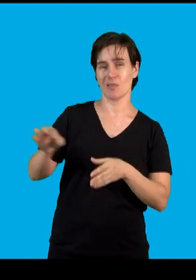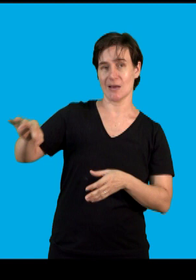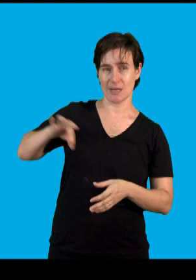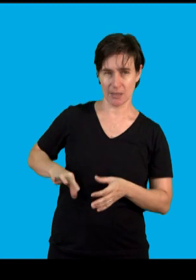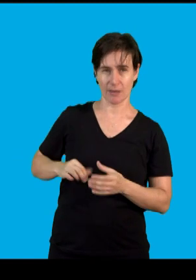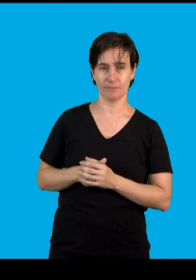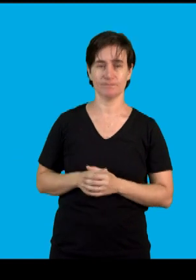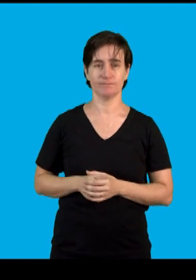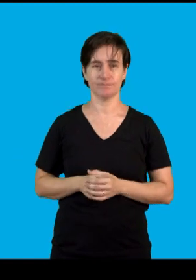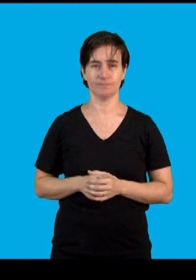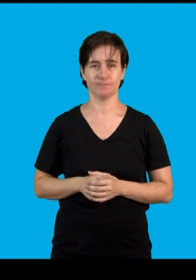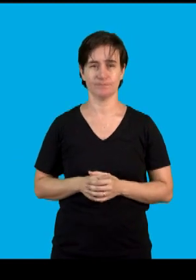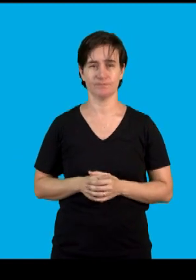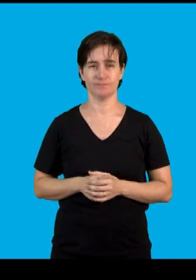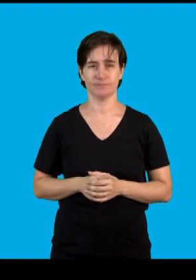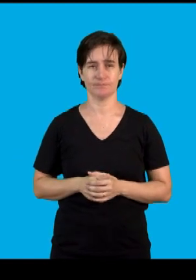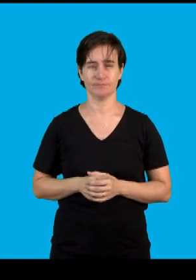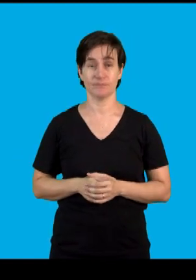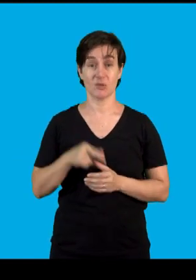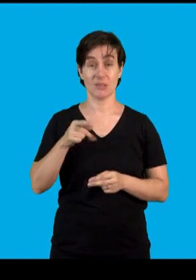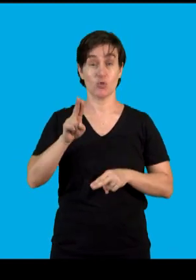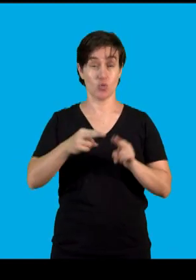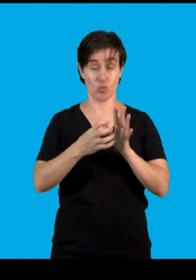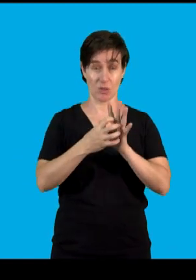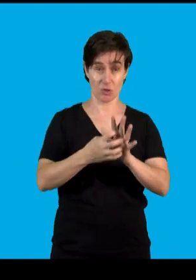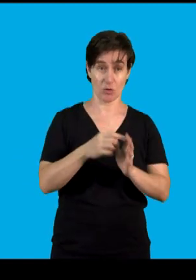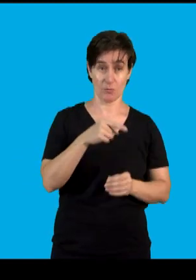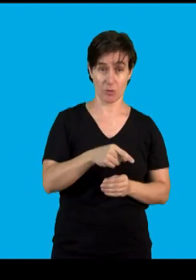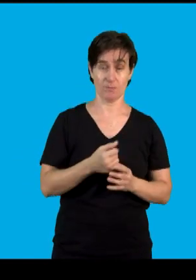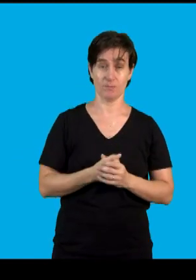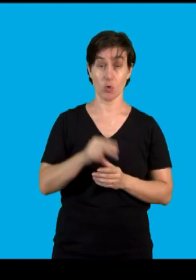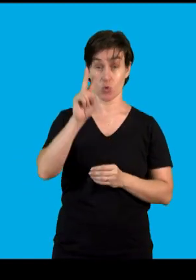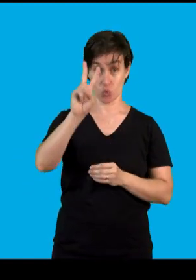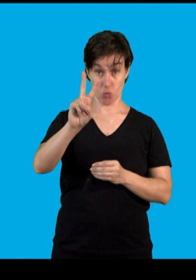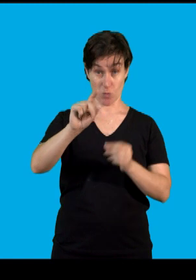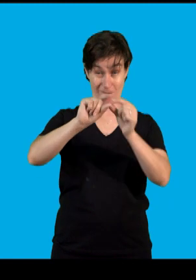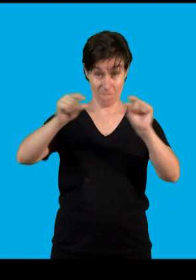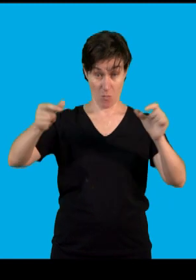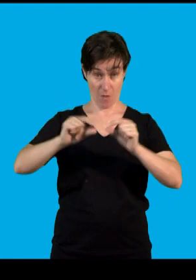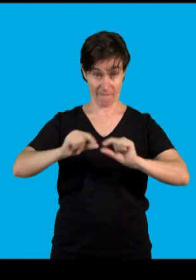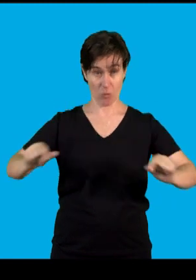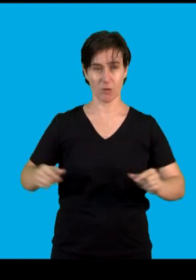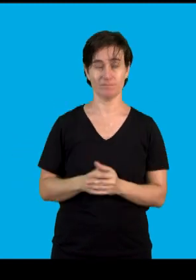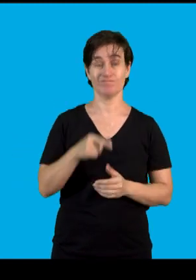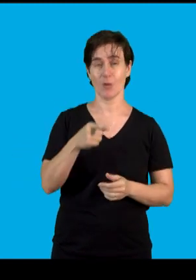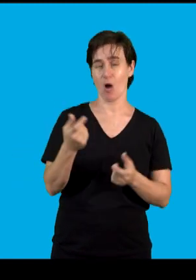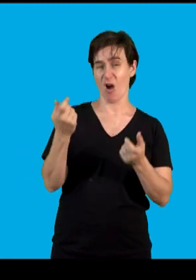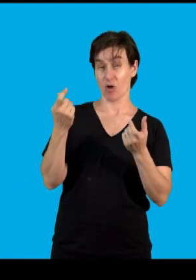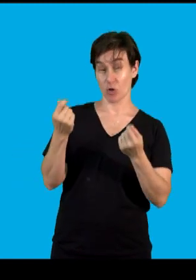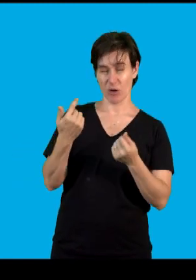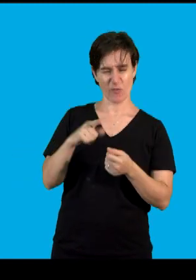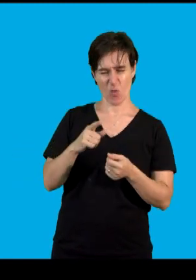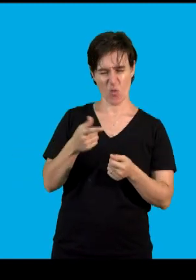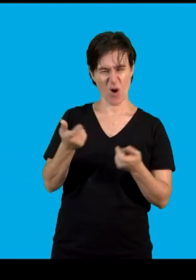So now they give us, in a new example, 2 formulas. The cost for